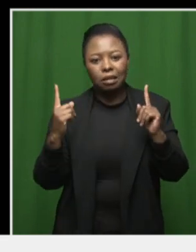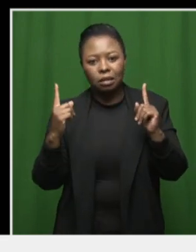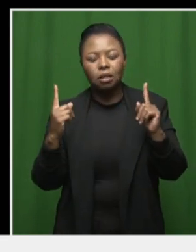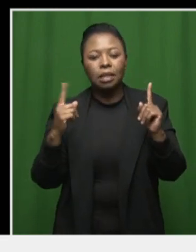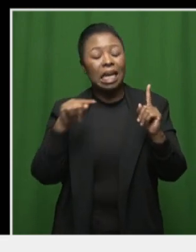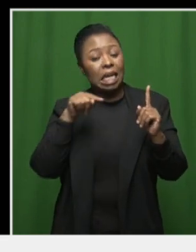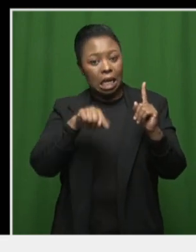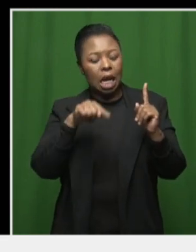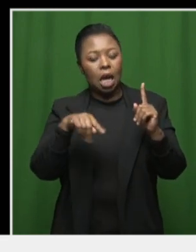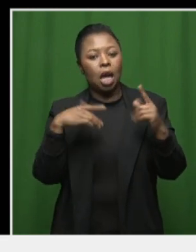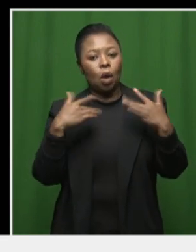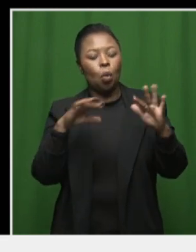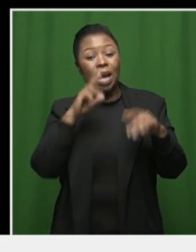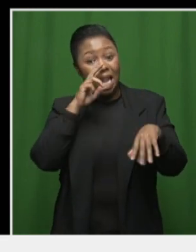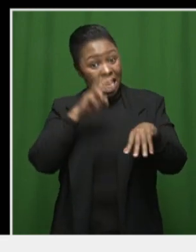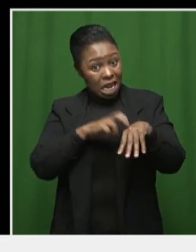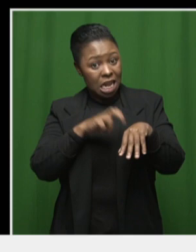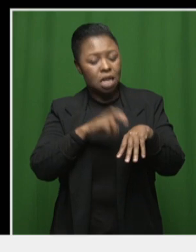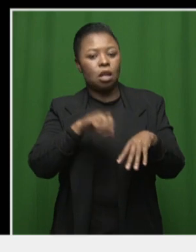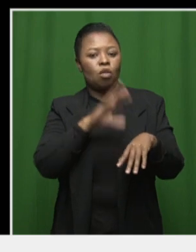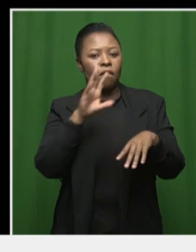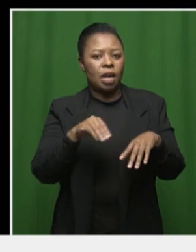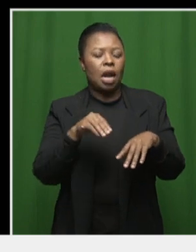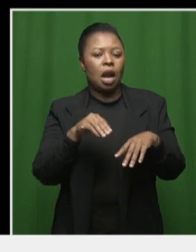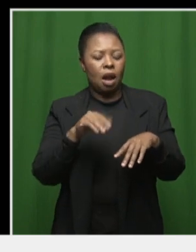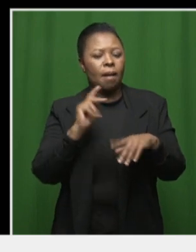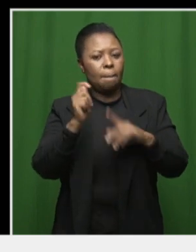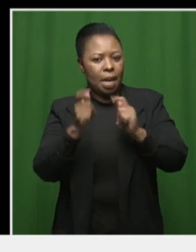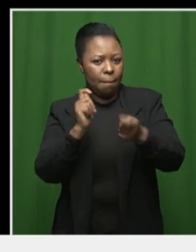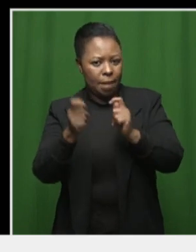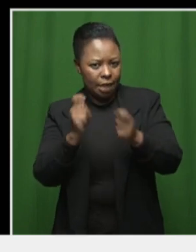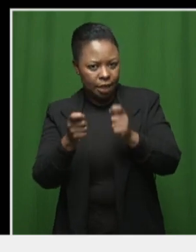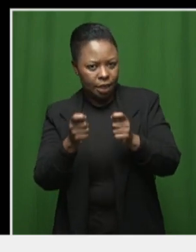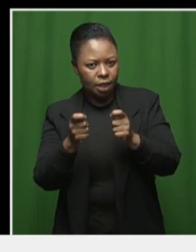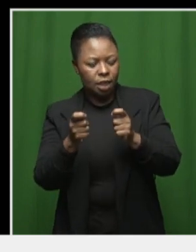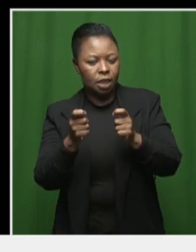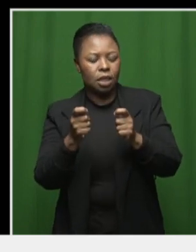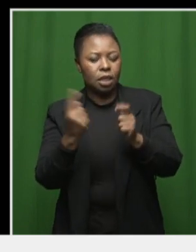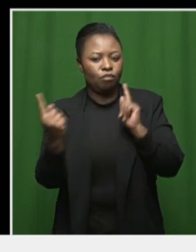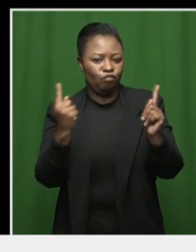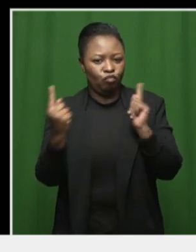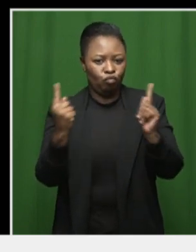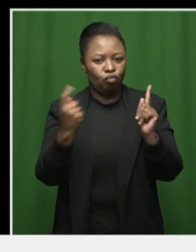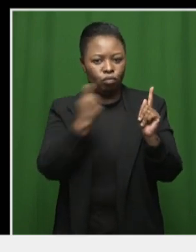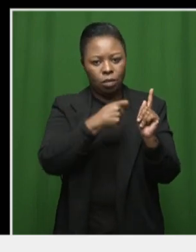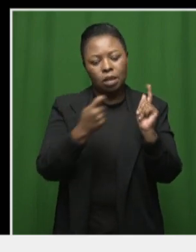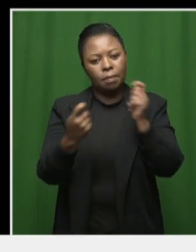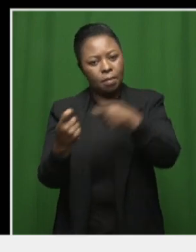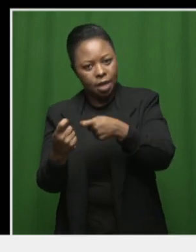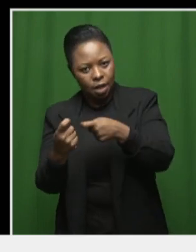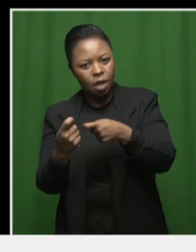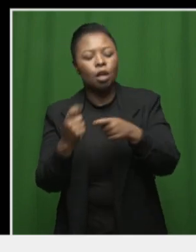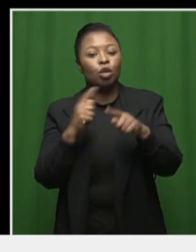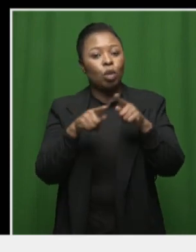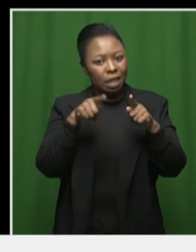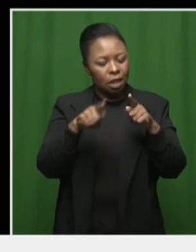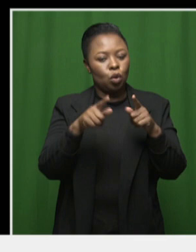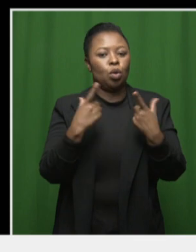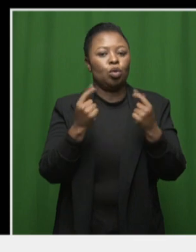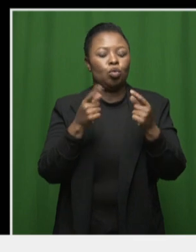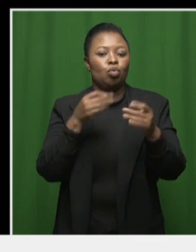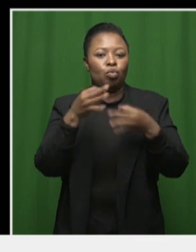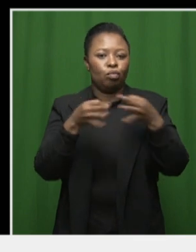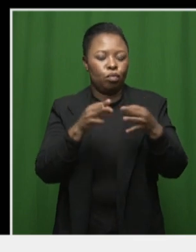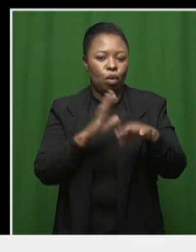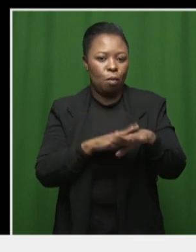need in South Africa, person-to-person payments, and for us, that's one thing that's going to be on the roadmap. Another thing that we're putting onto